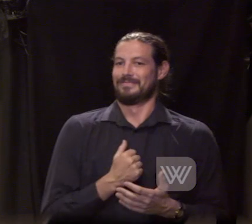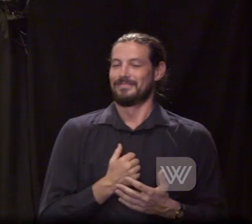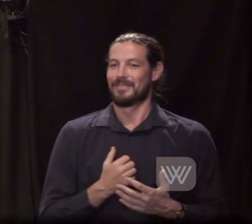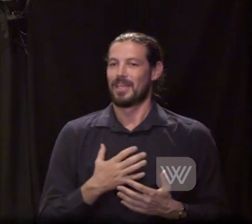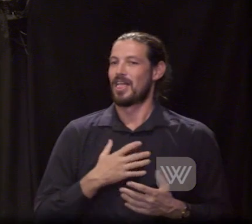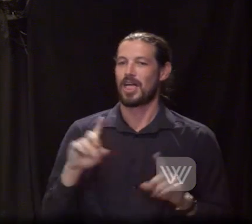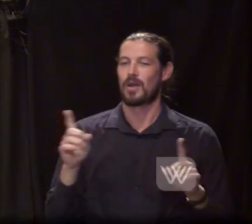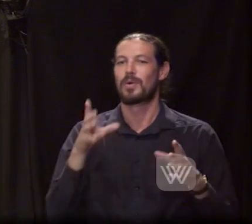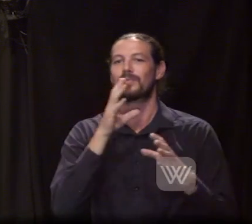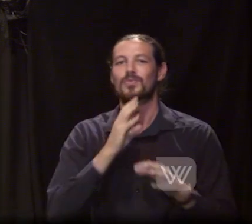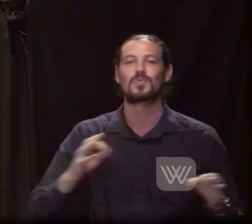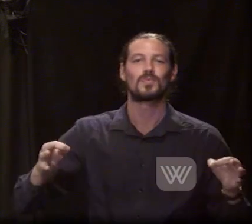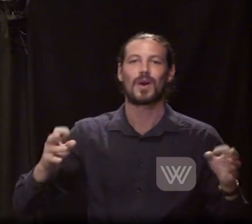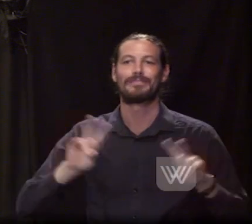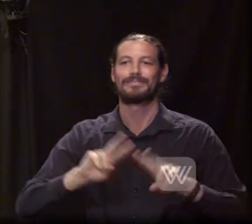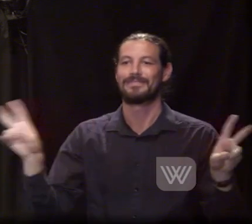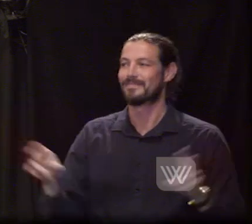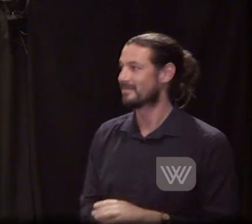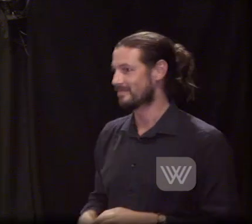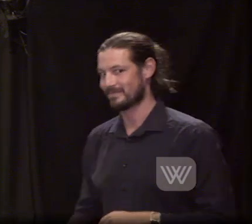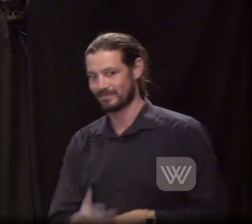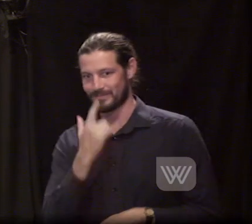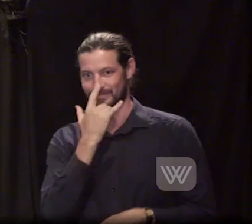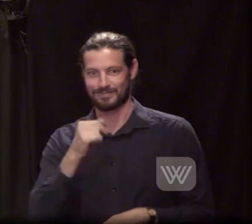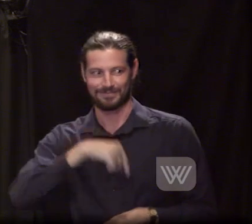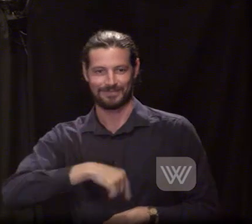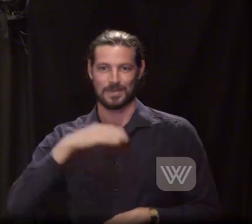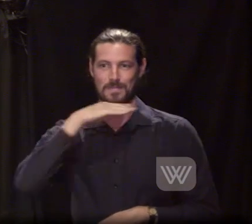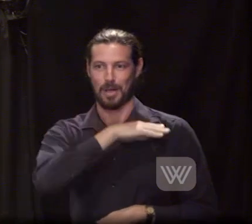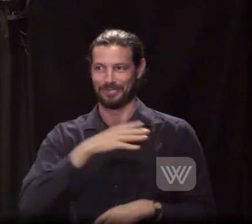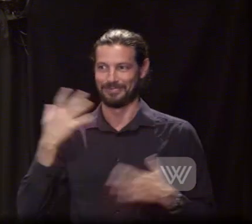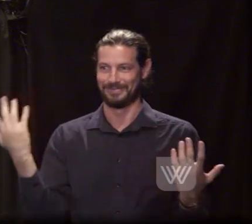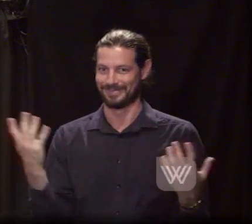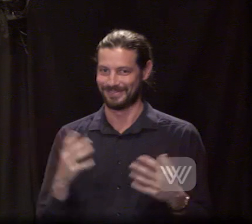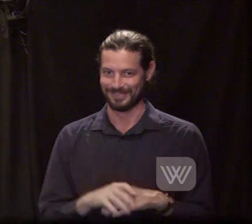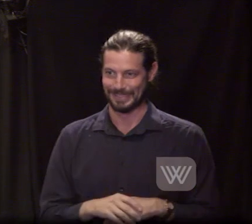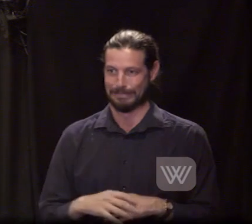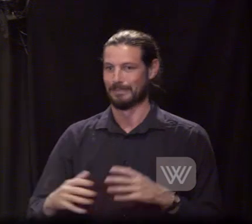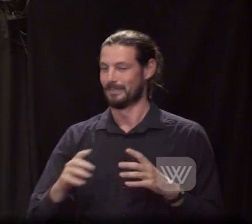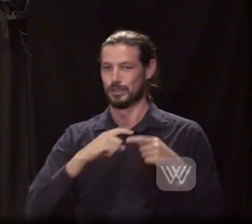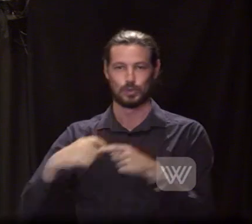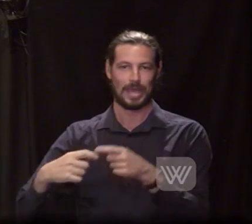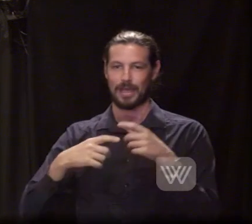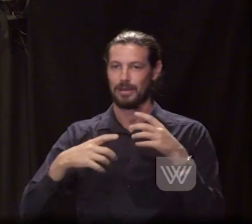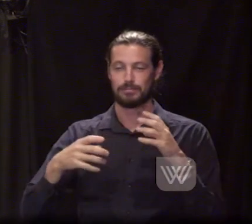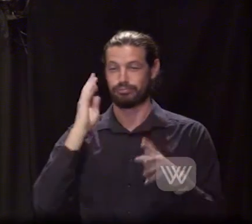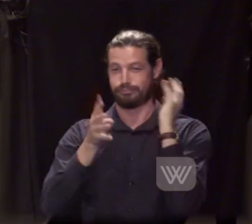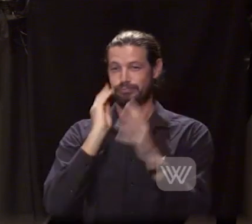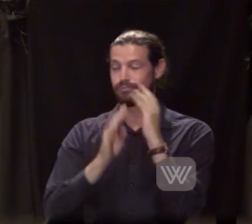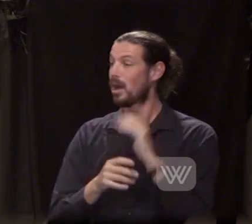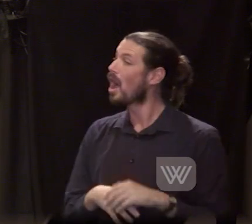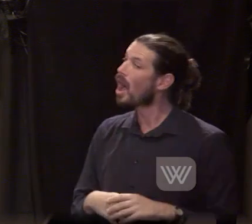Okay. Yeah, luckily you're sitting in the middle of Melbourne, which is, the It serenity. hasn't been that noisy. The trams going by. Yeah, You don't think